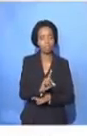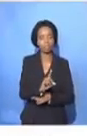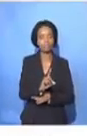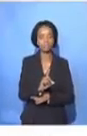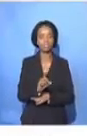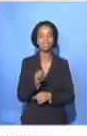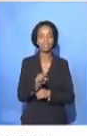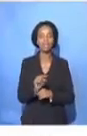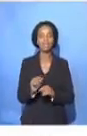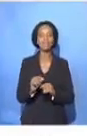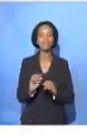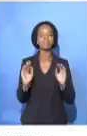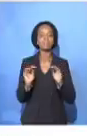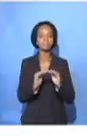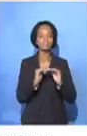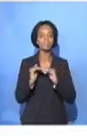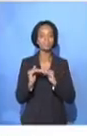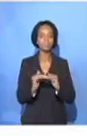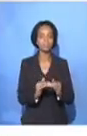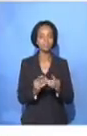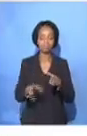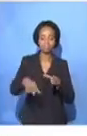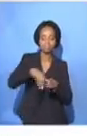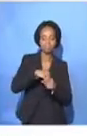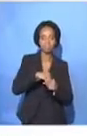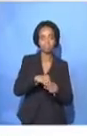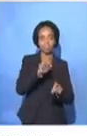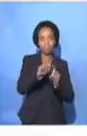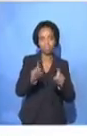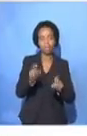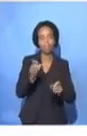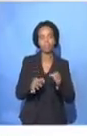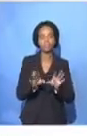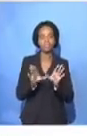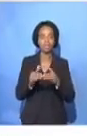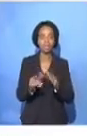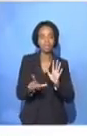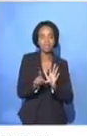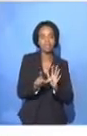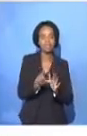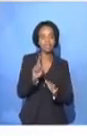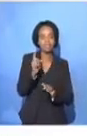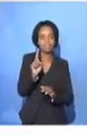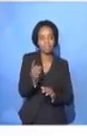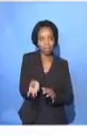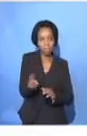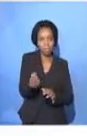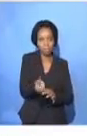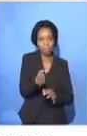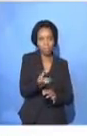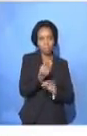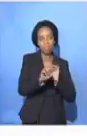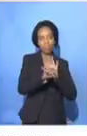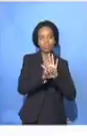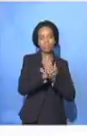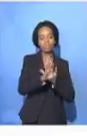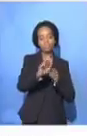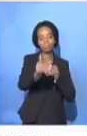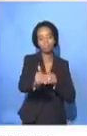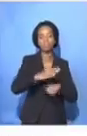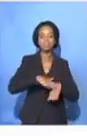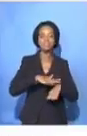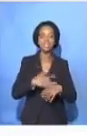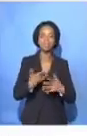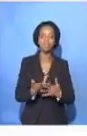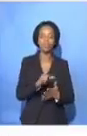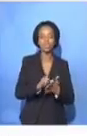equitable treatment of political parties by licensed broadcasters during the election period.